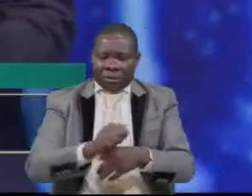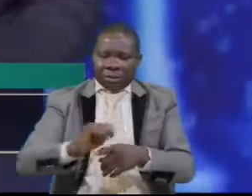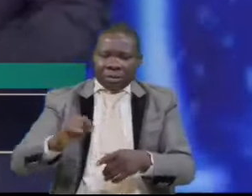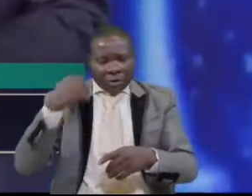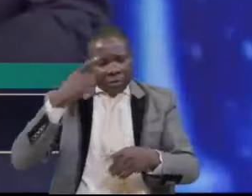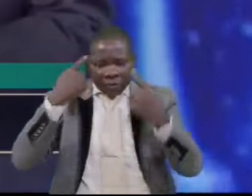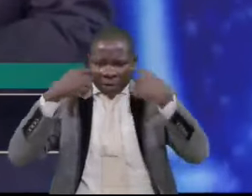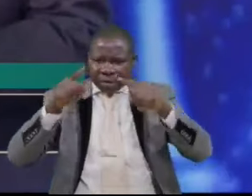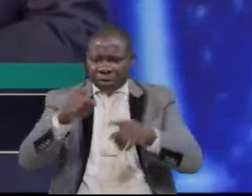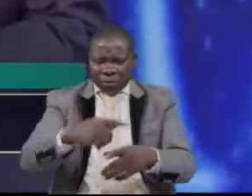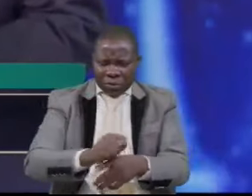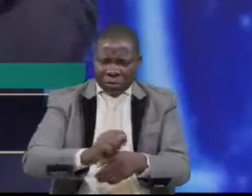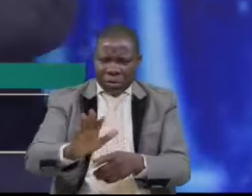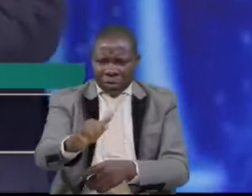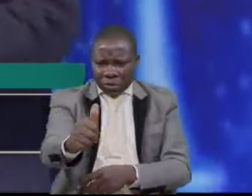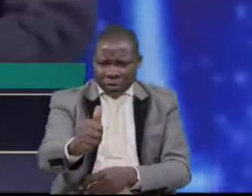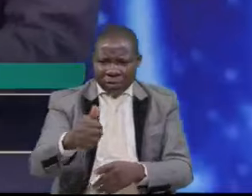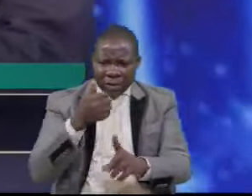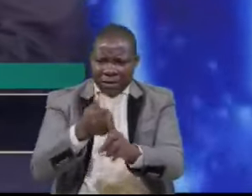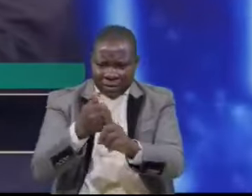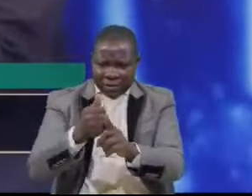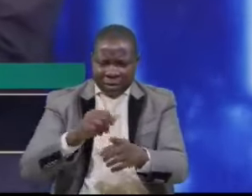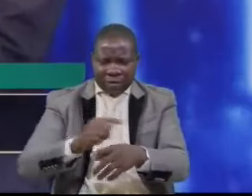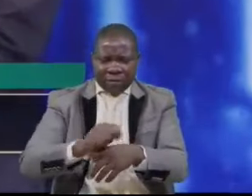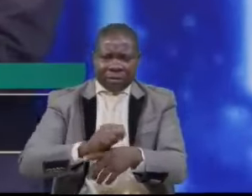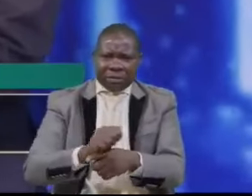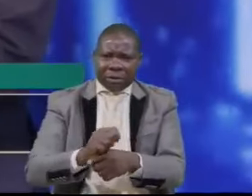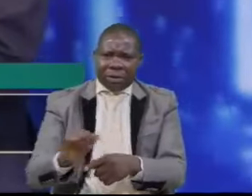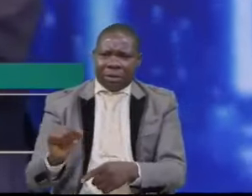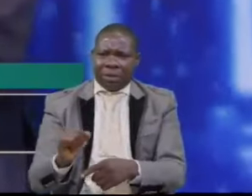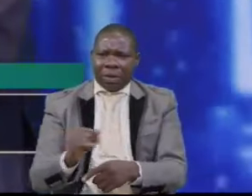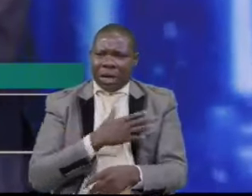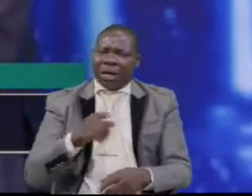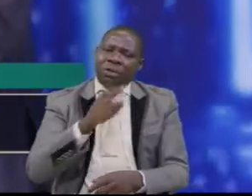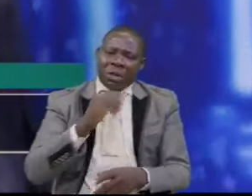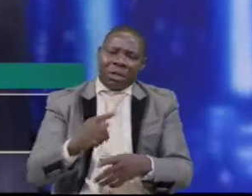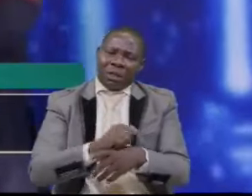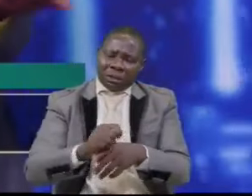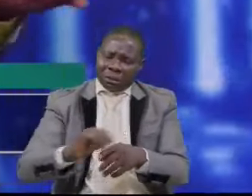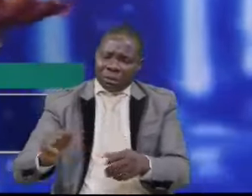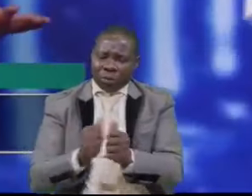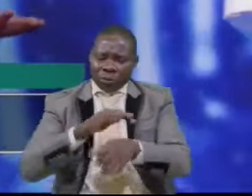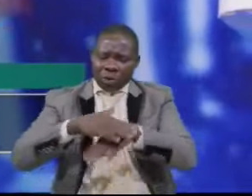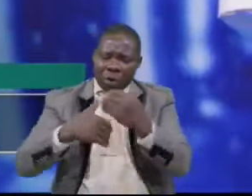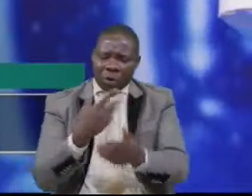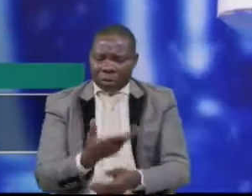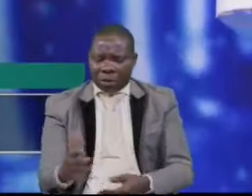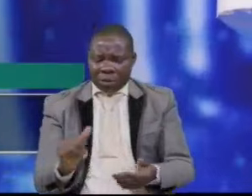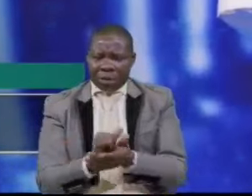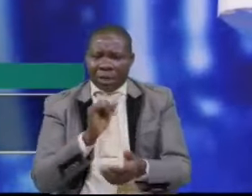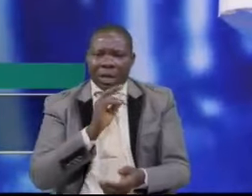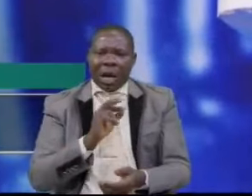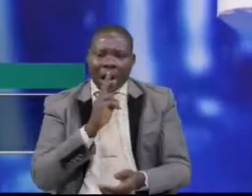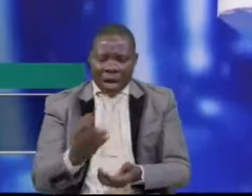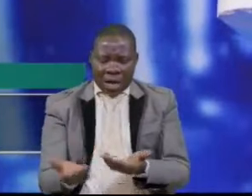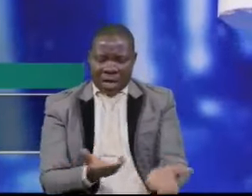yourself, self-training, and you are training with all the things that are available now. Any subject you have, they're